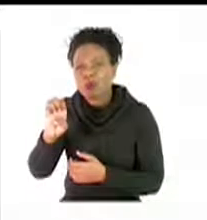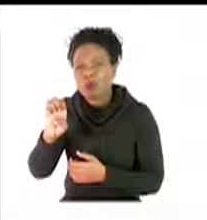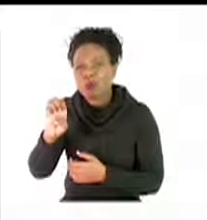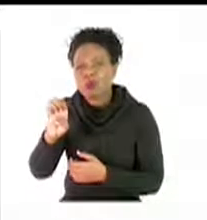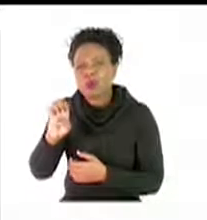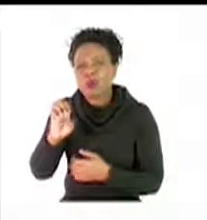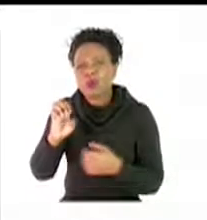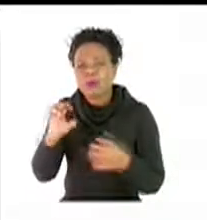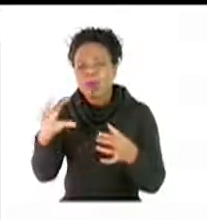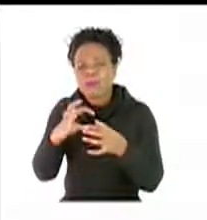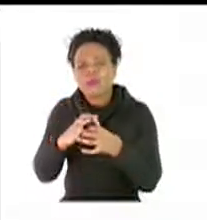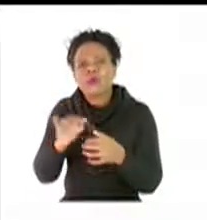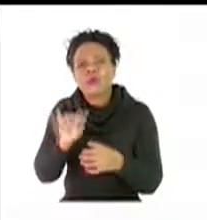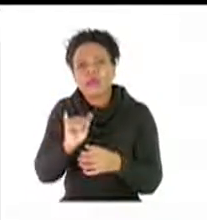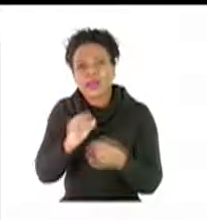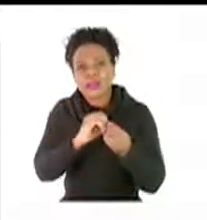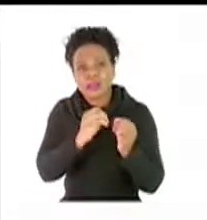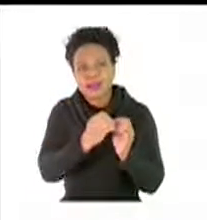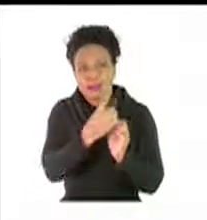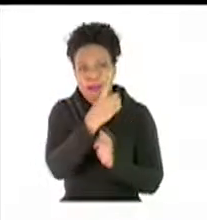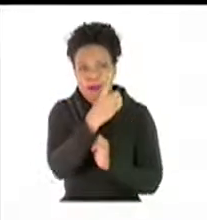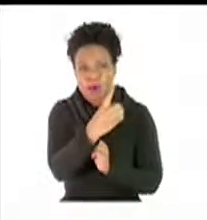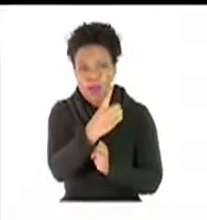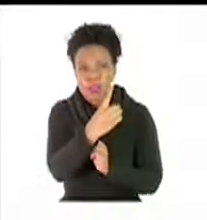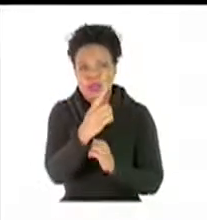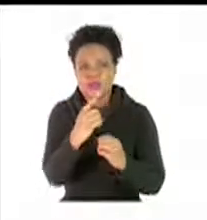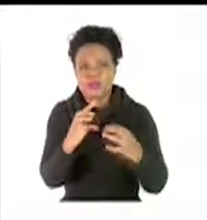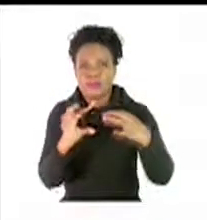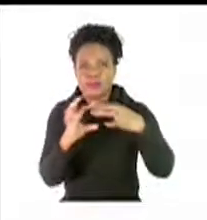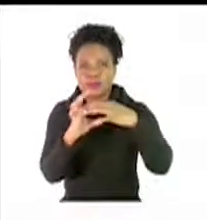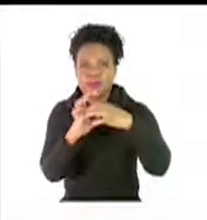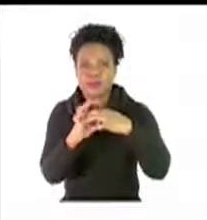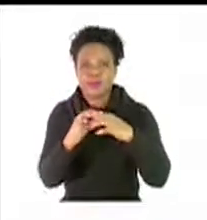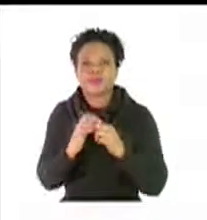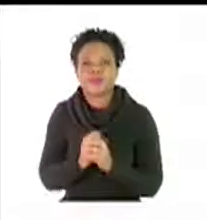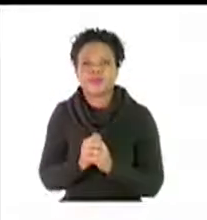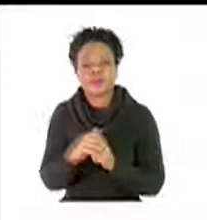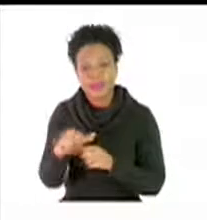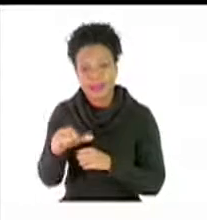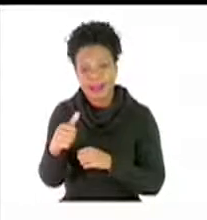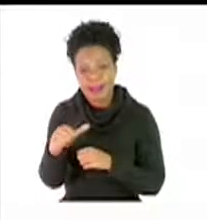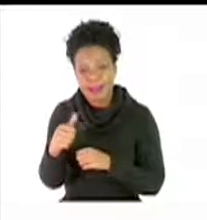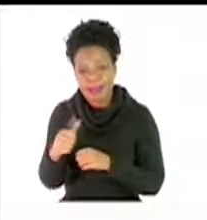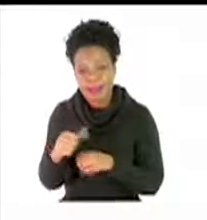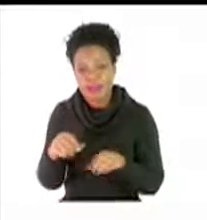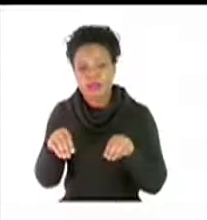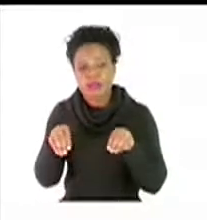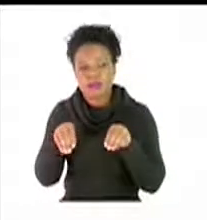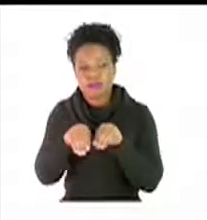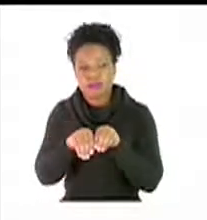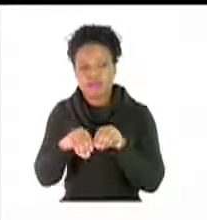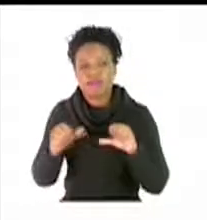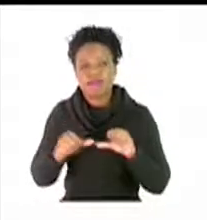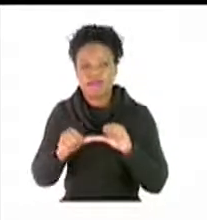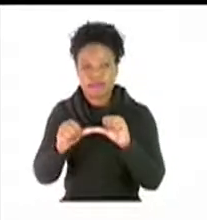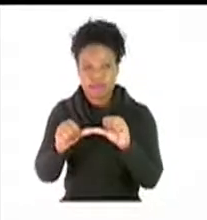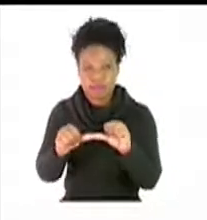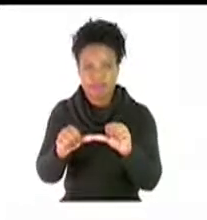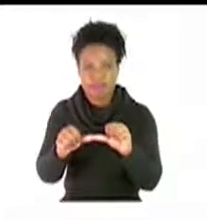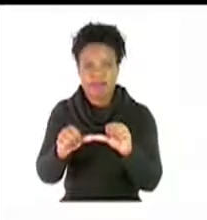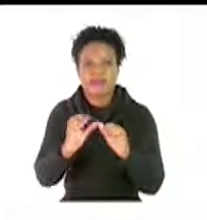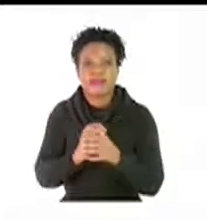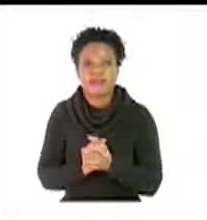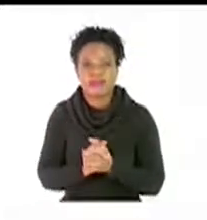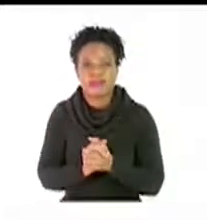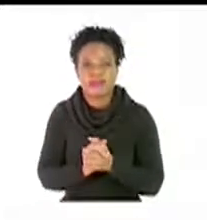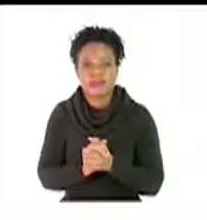Now, let us do the rest on our own. But before that, let's proceed to